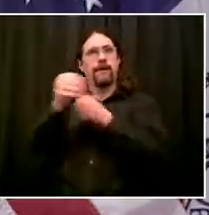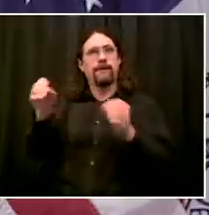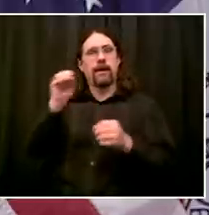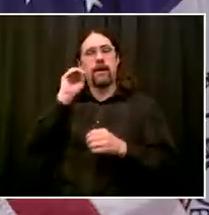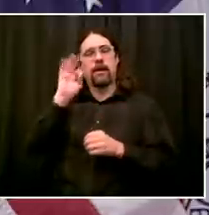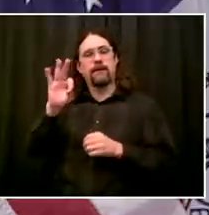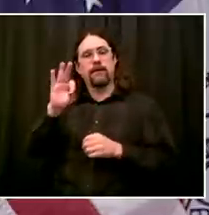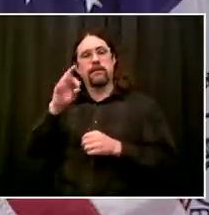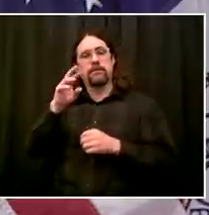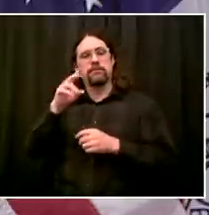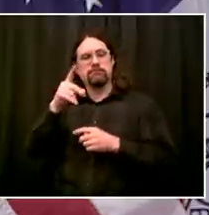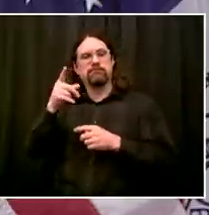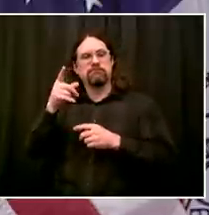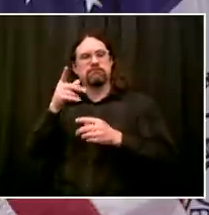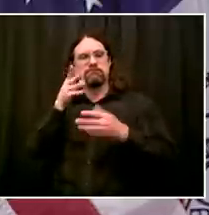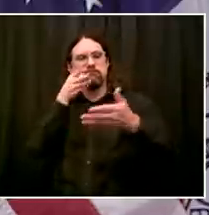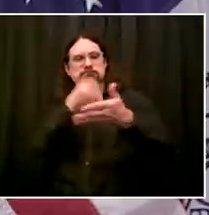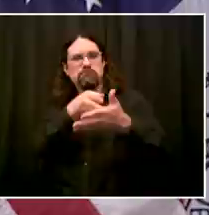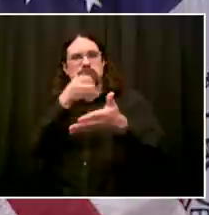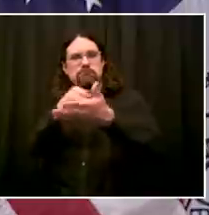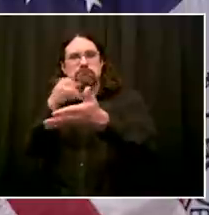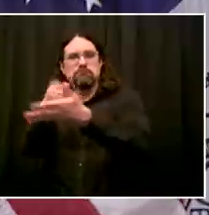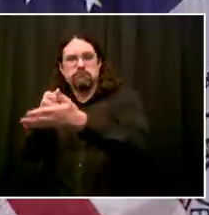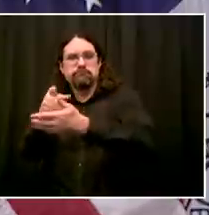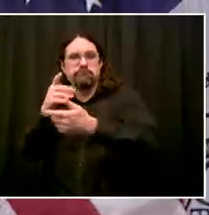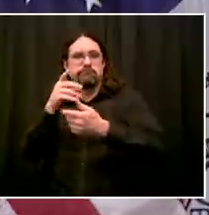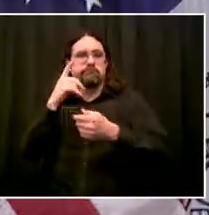Mr. Mayor, how are you doing today? Good, Henry. How are you?